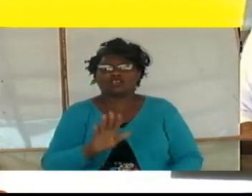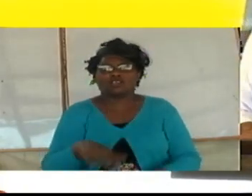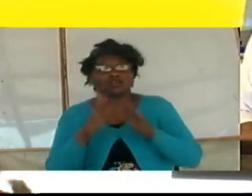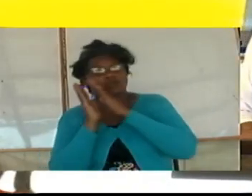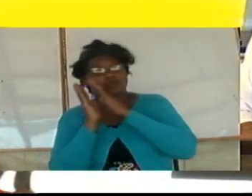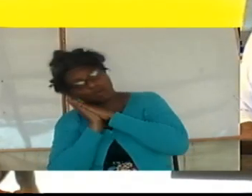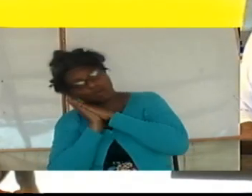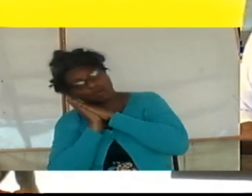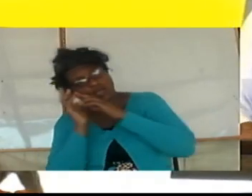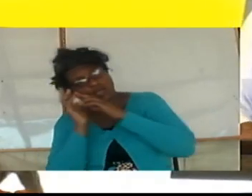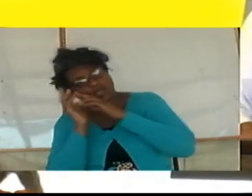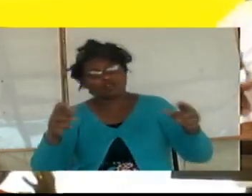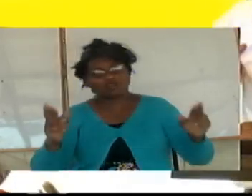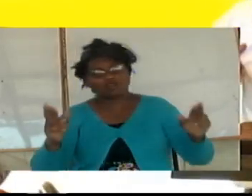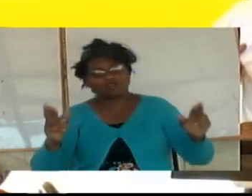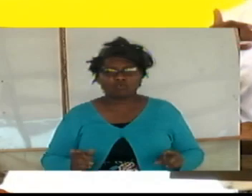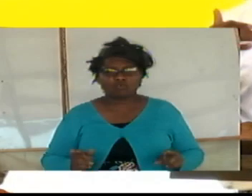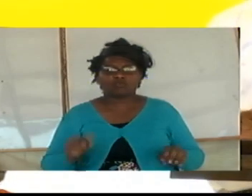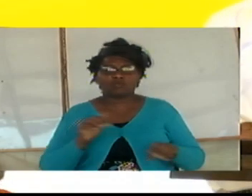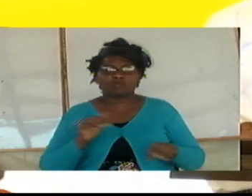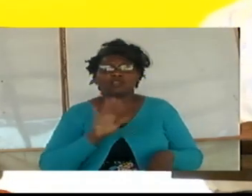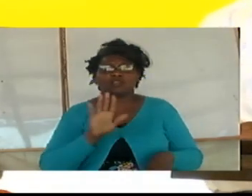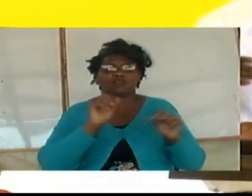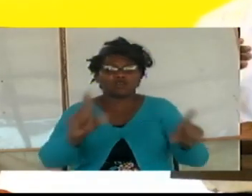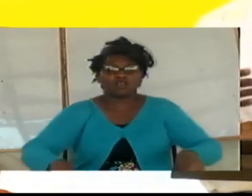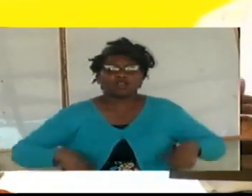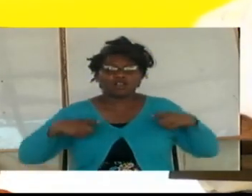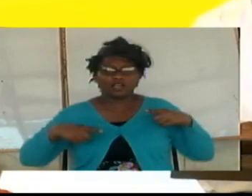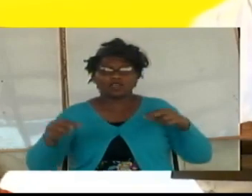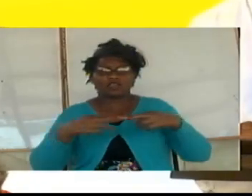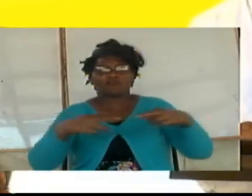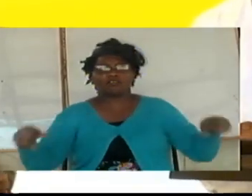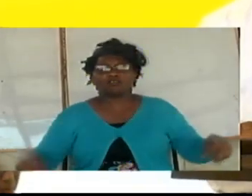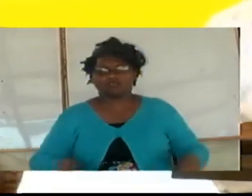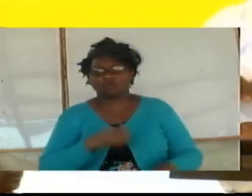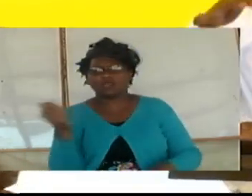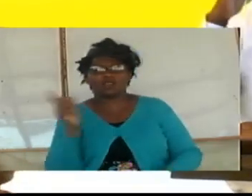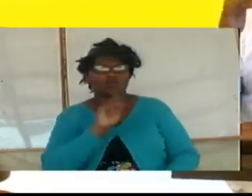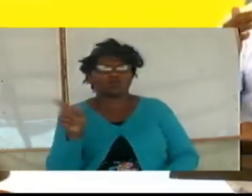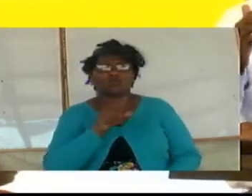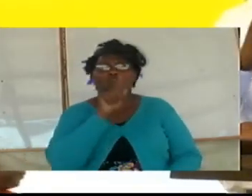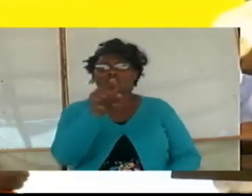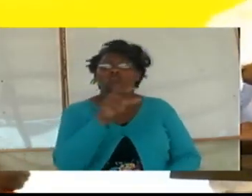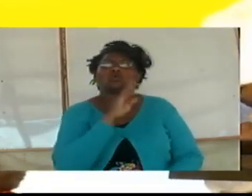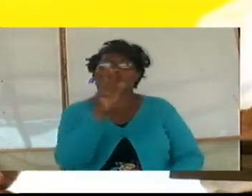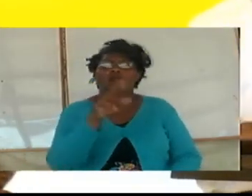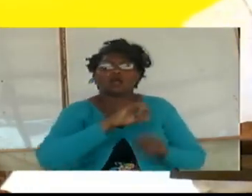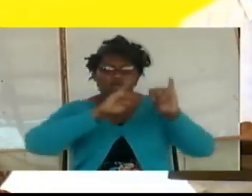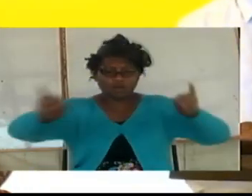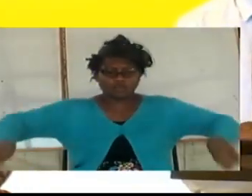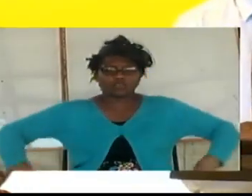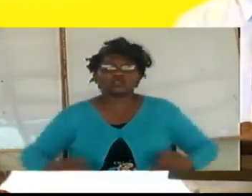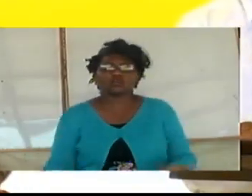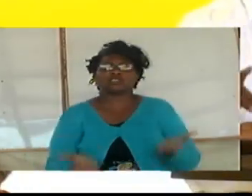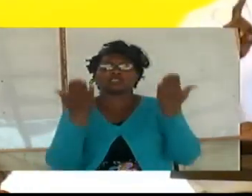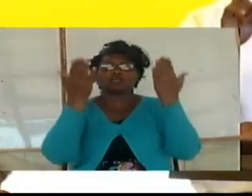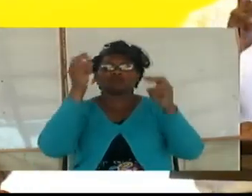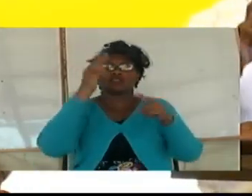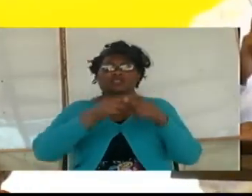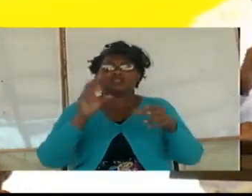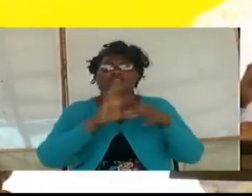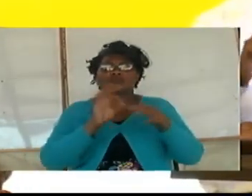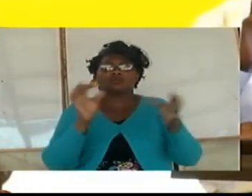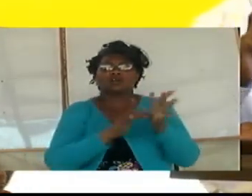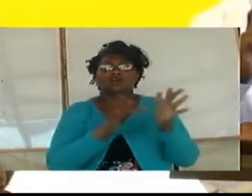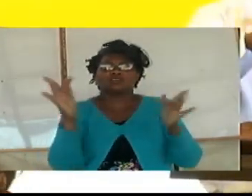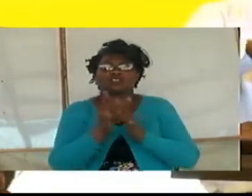Hallelujah. Hallelujah. In your living room. Anywhere you are. Just lift the name of Jesus up. By faith,